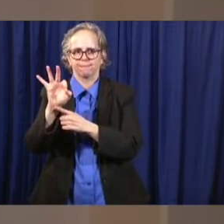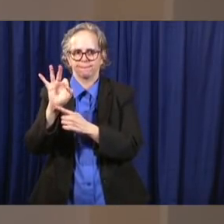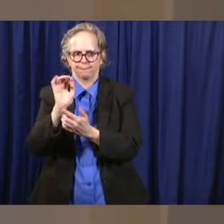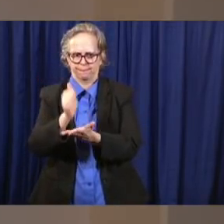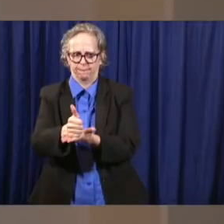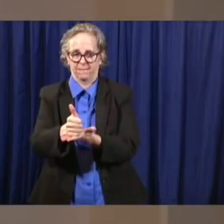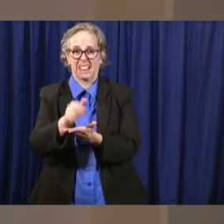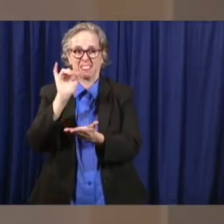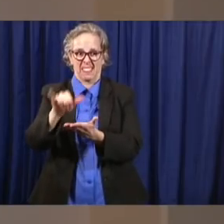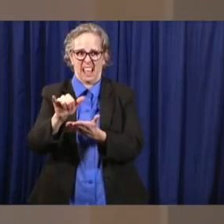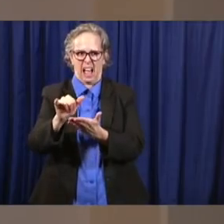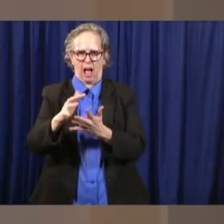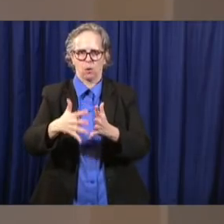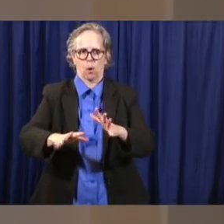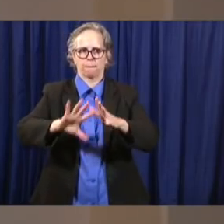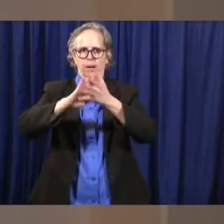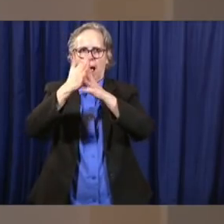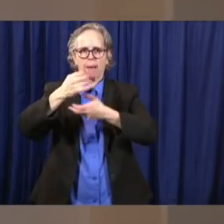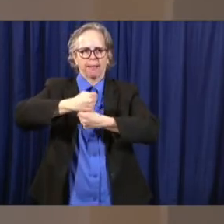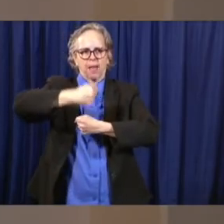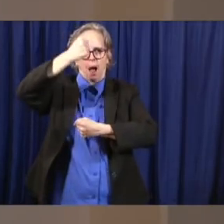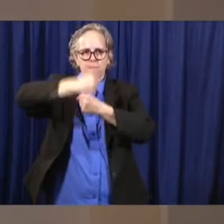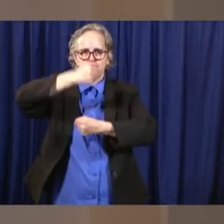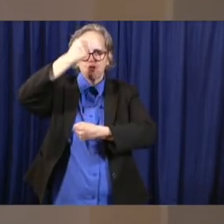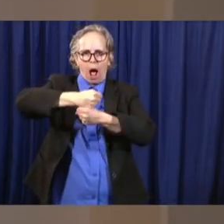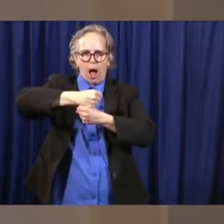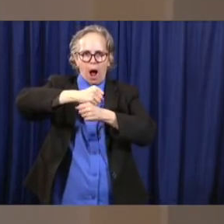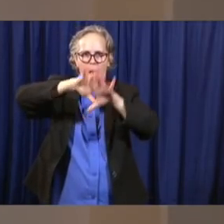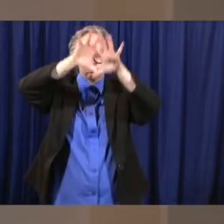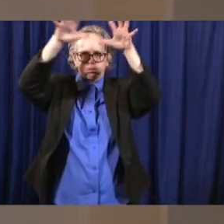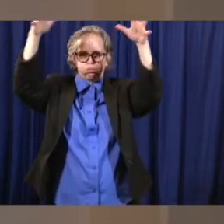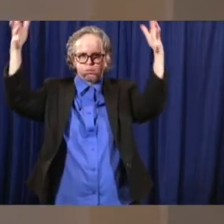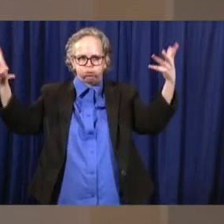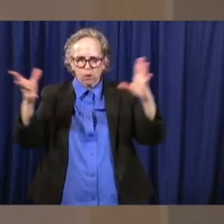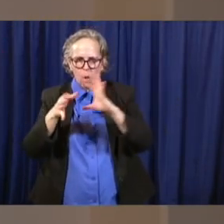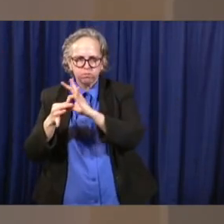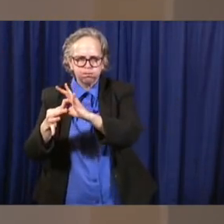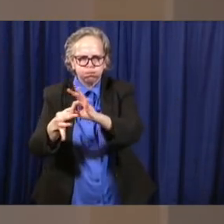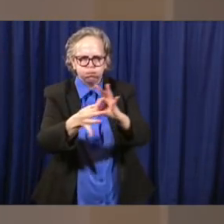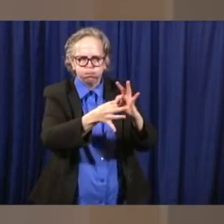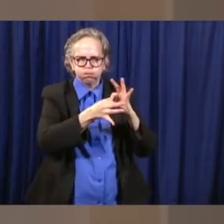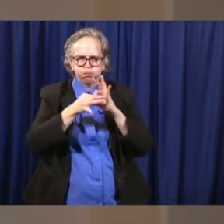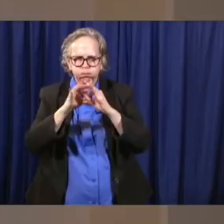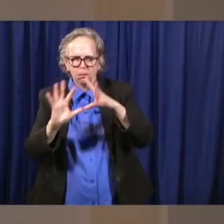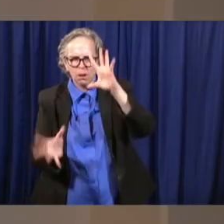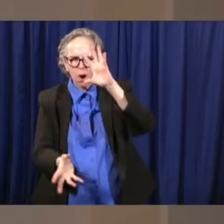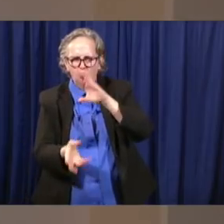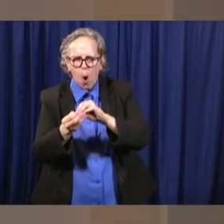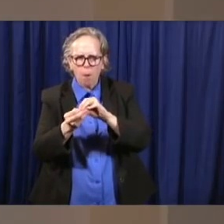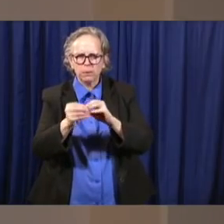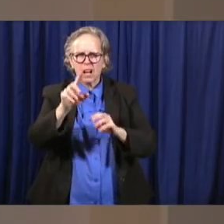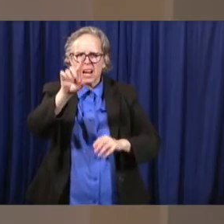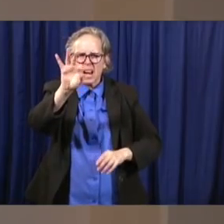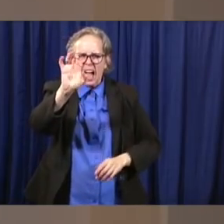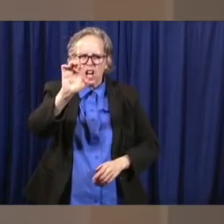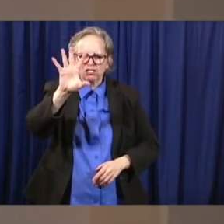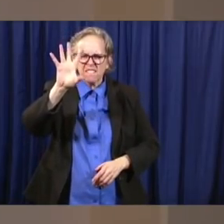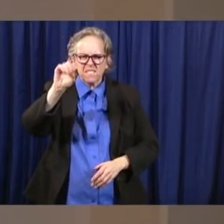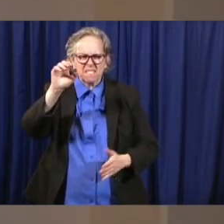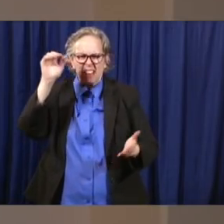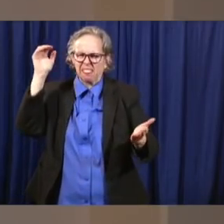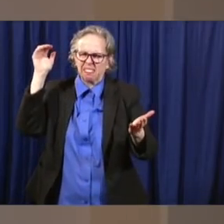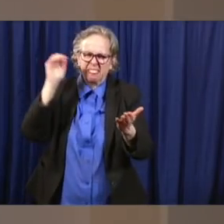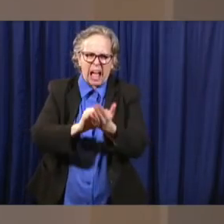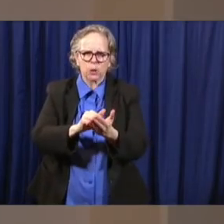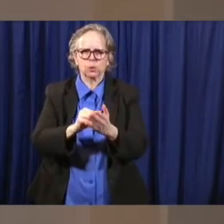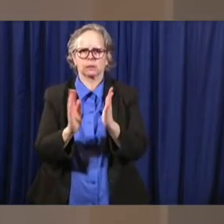to provide support for the nearly 950,000 small businesses that are operating in Ohio.